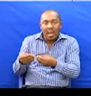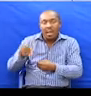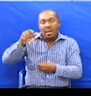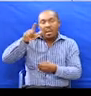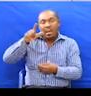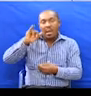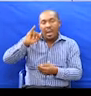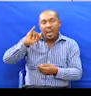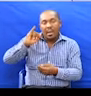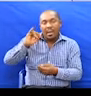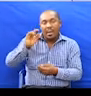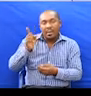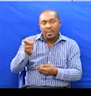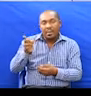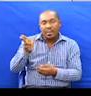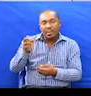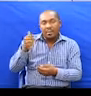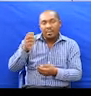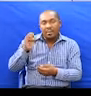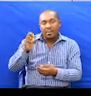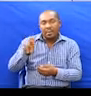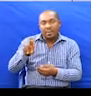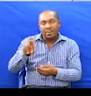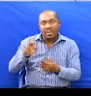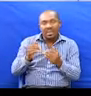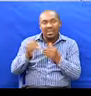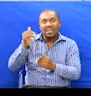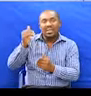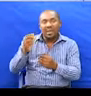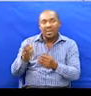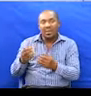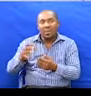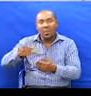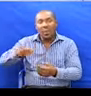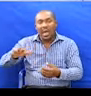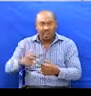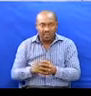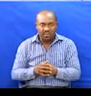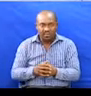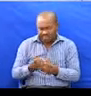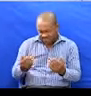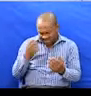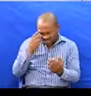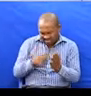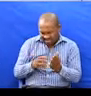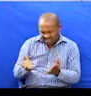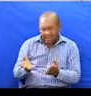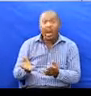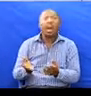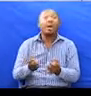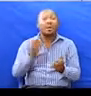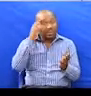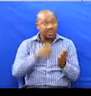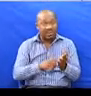than water. They are lighter than water. What does it mean? It means that if you take water